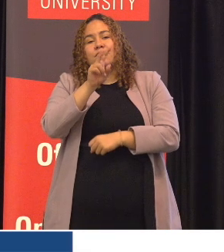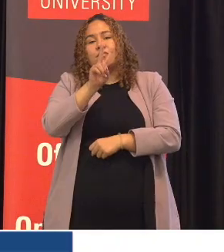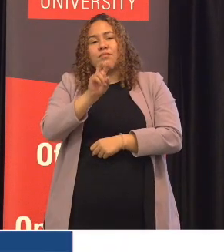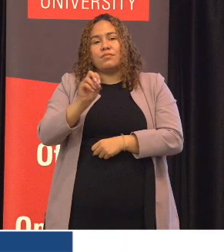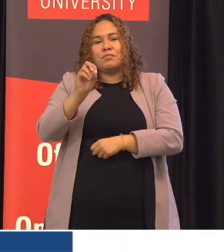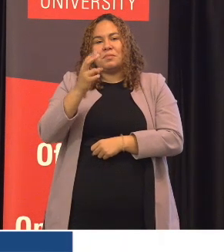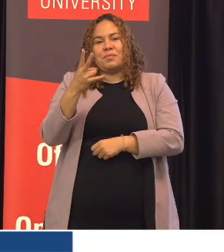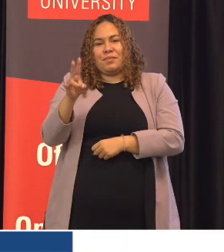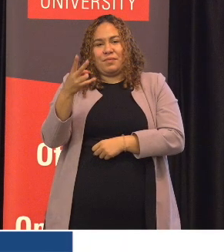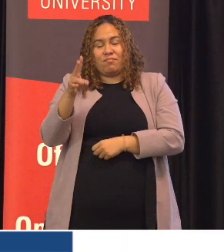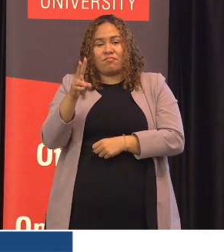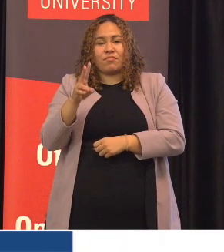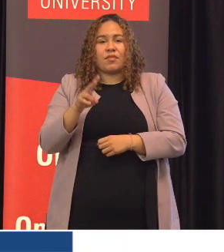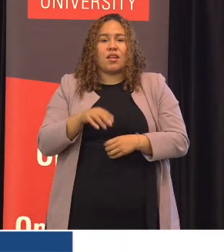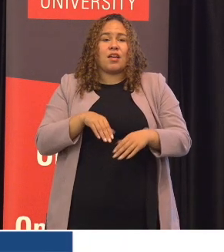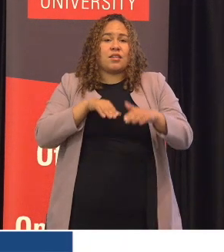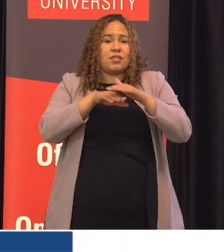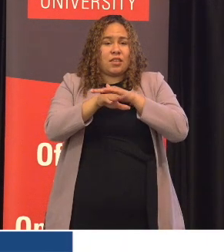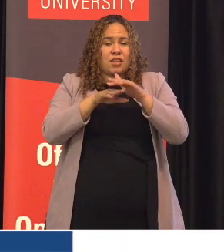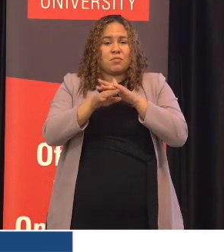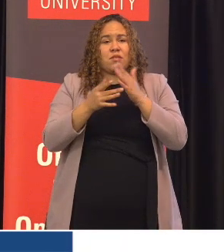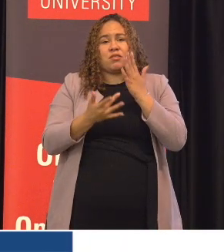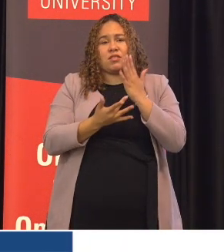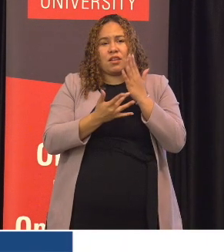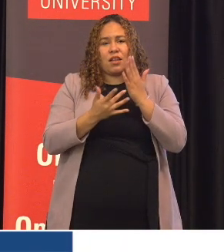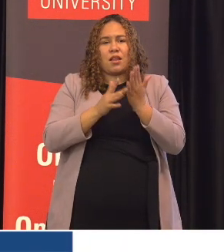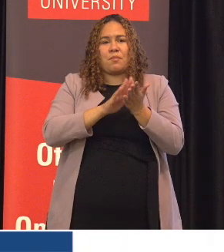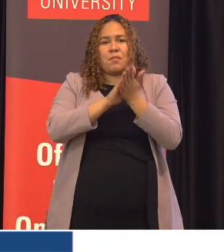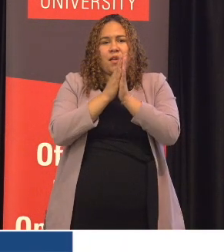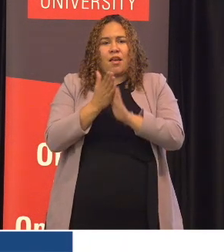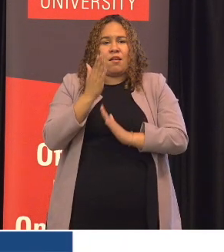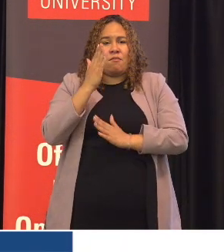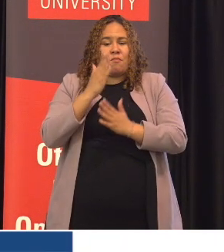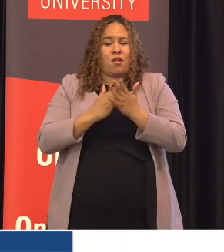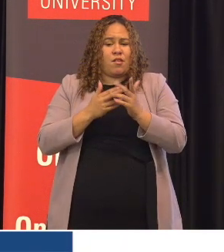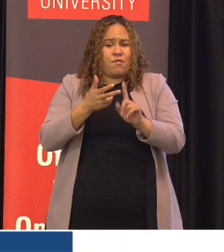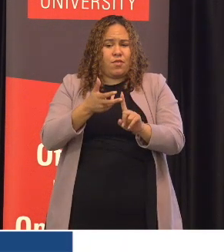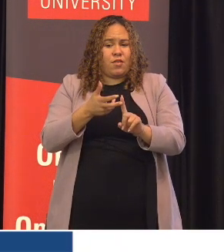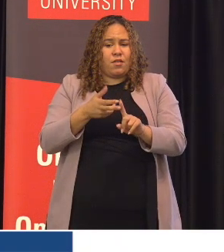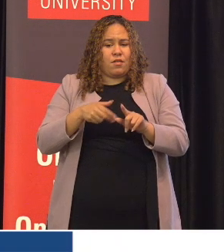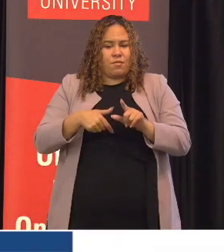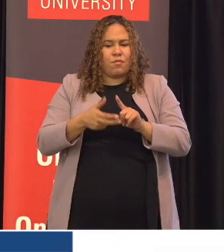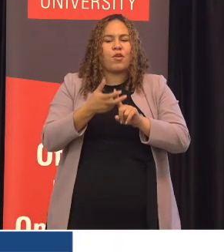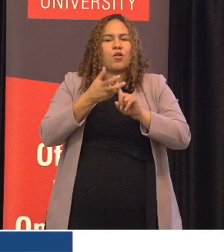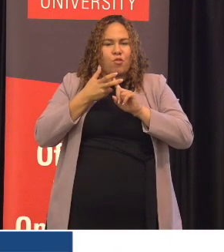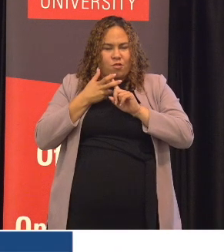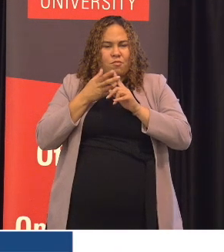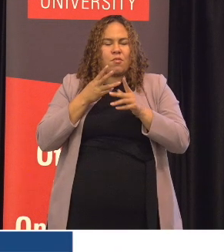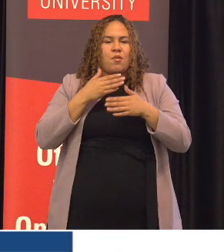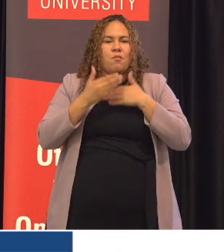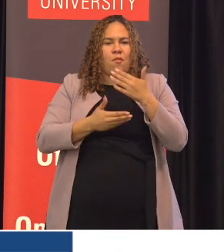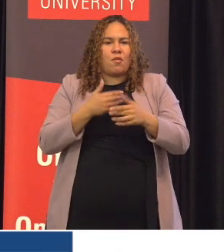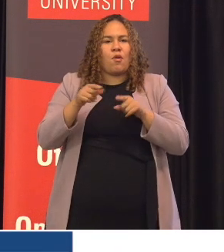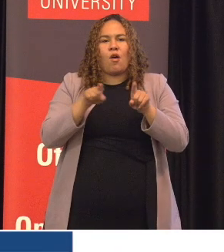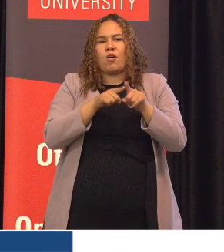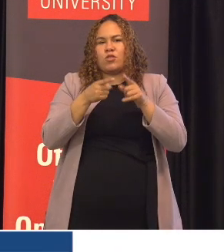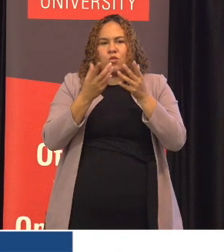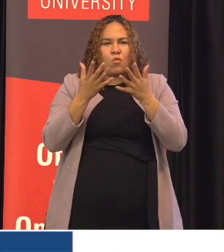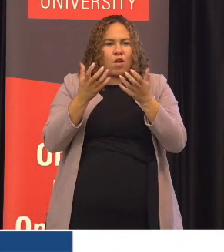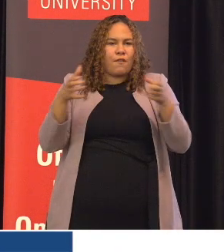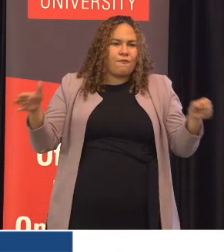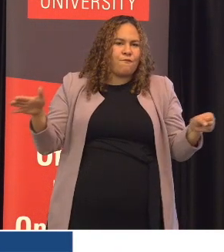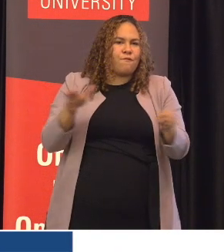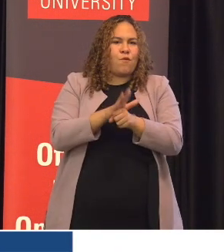accessible technology became part of the procurement process, and we also instituted a university-wide accessibility